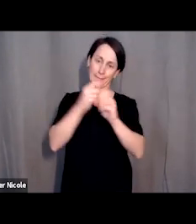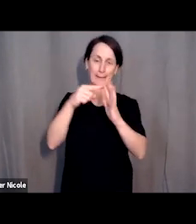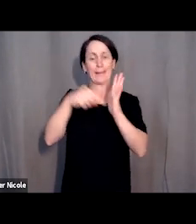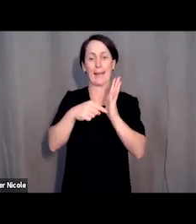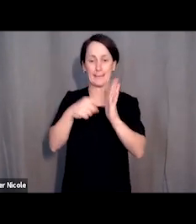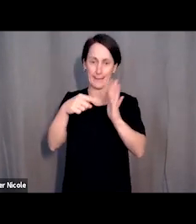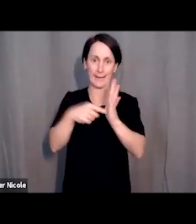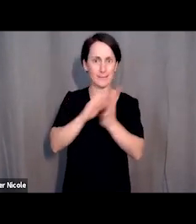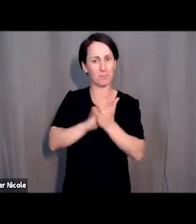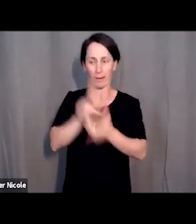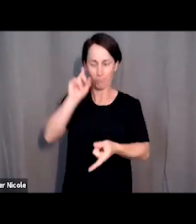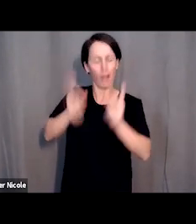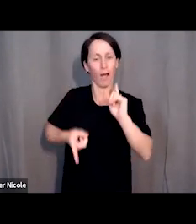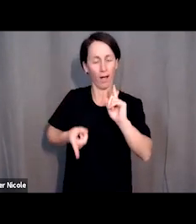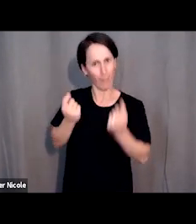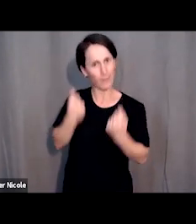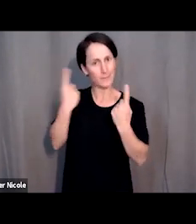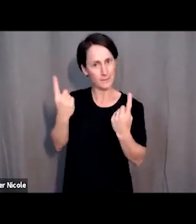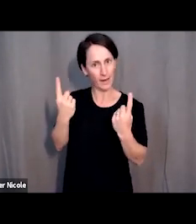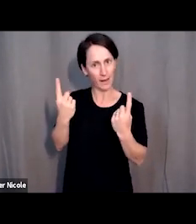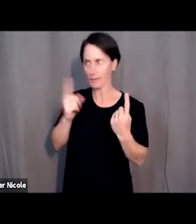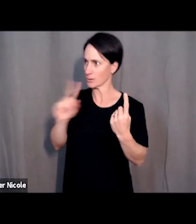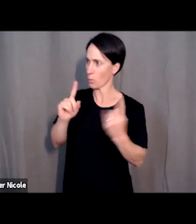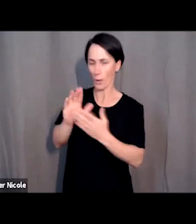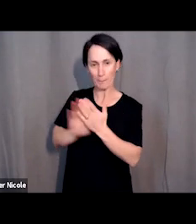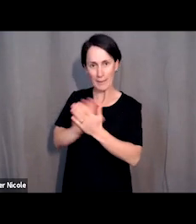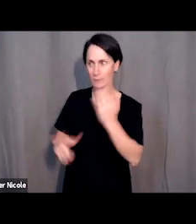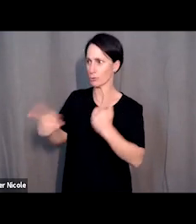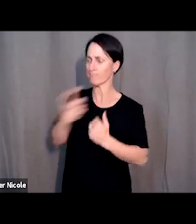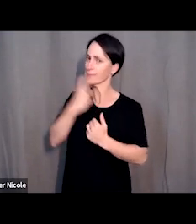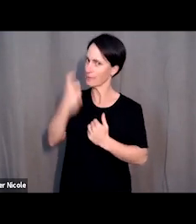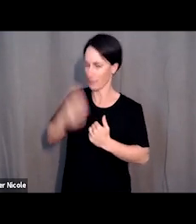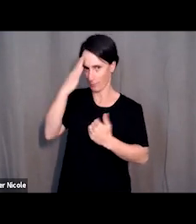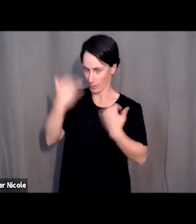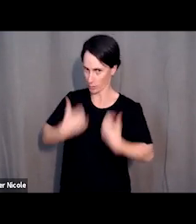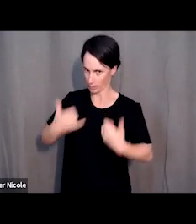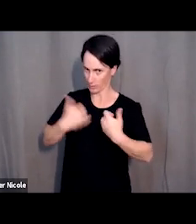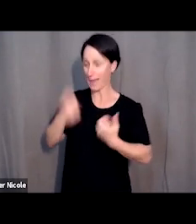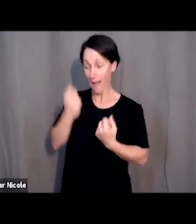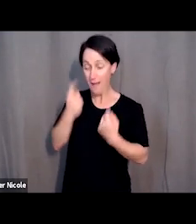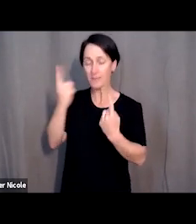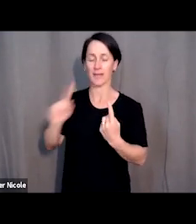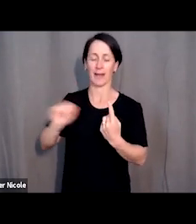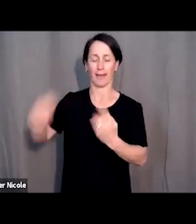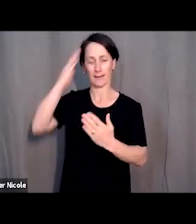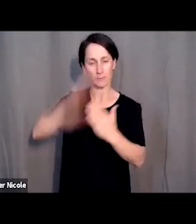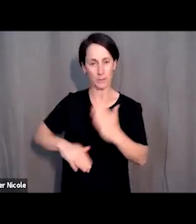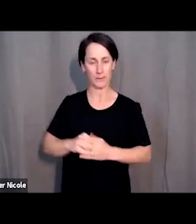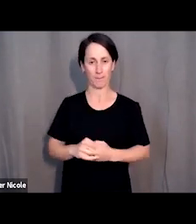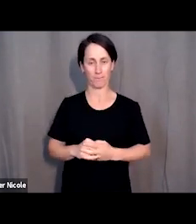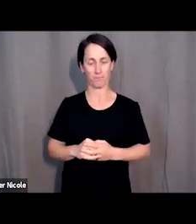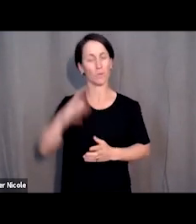get what it's like to be a person that has a severe mental illness, what we're experiencing here. Medical rooms that make